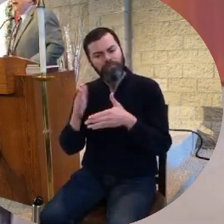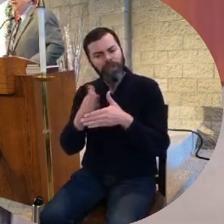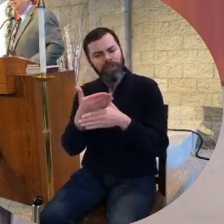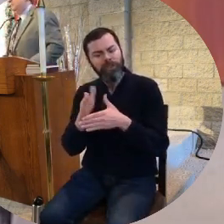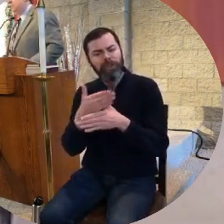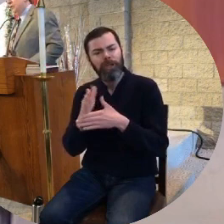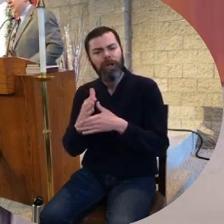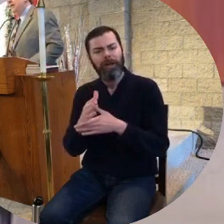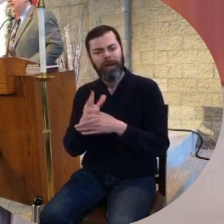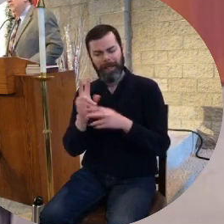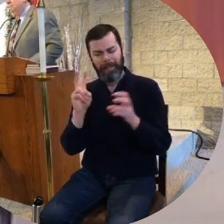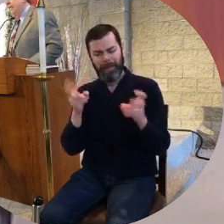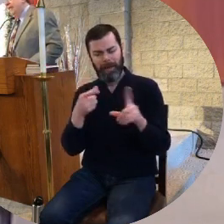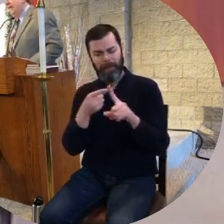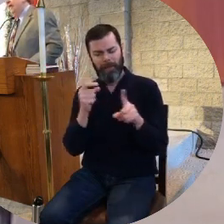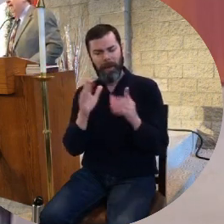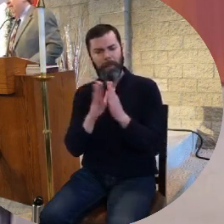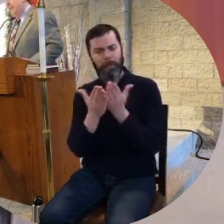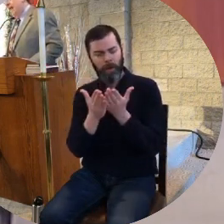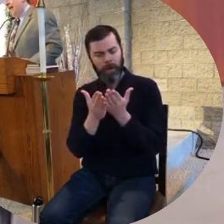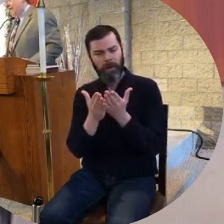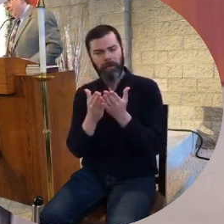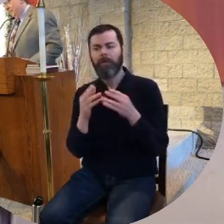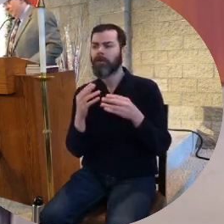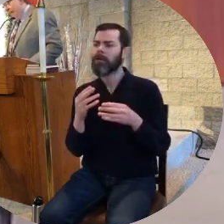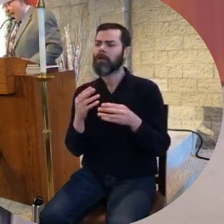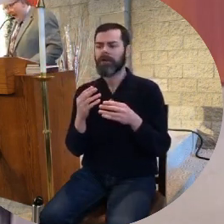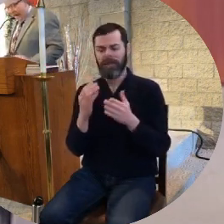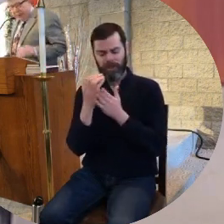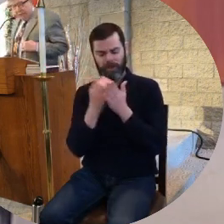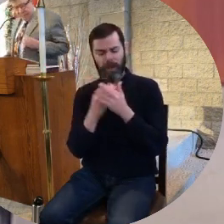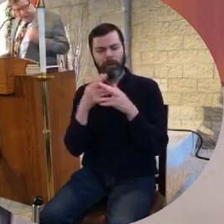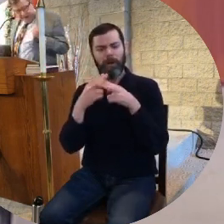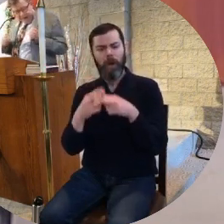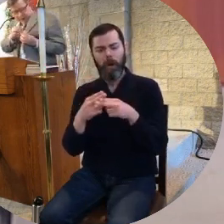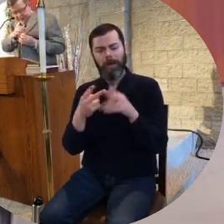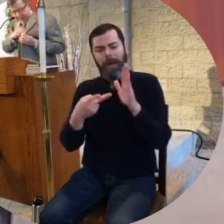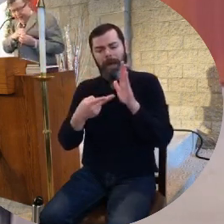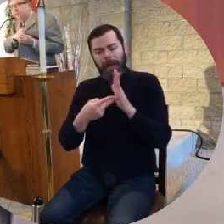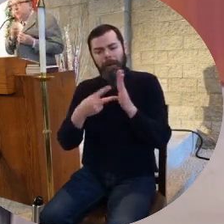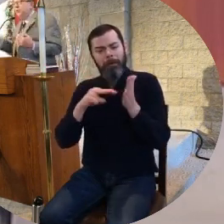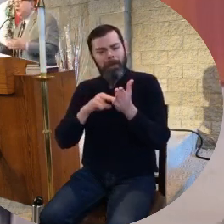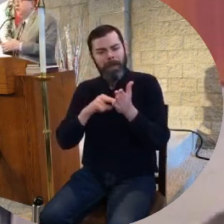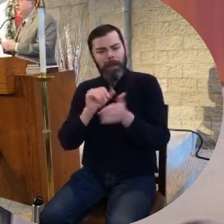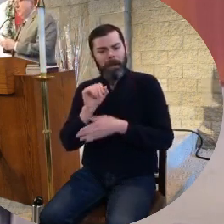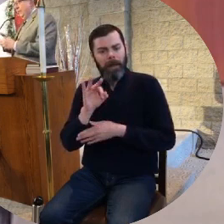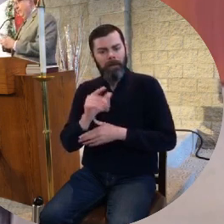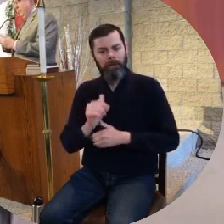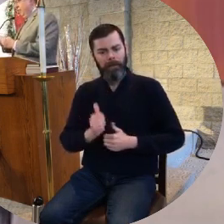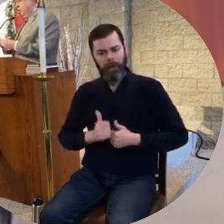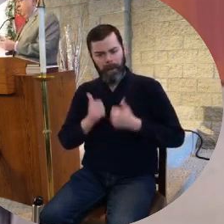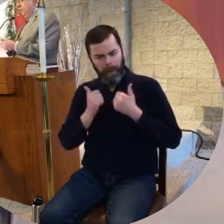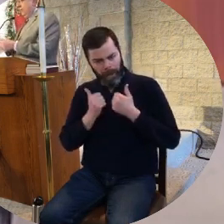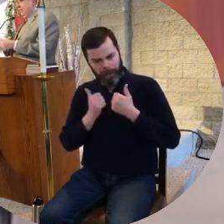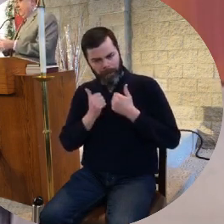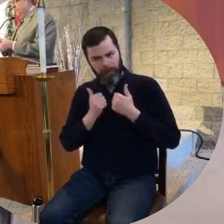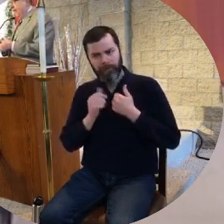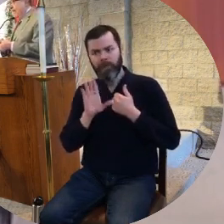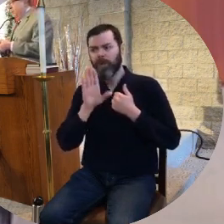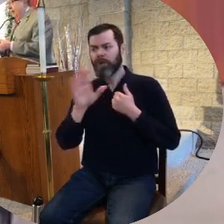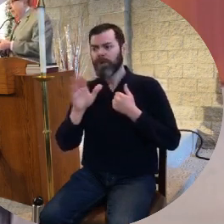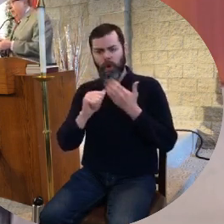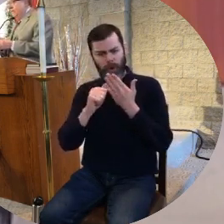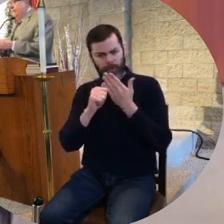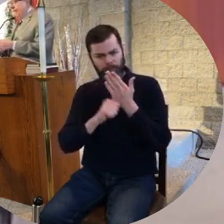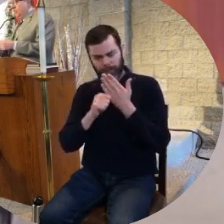right out of his book, The Meaning of Life. And I thought it was very interesting. If you will go to the front of your bulletin,